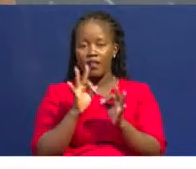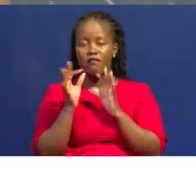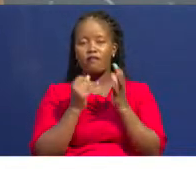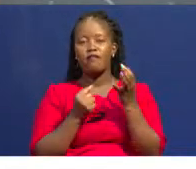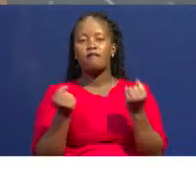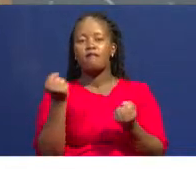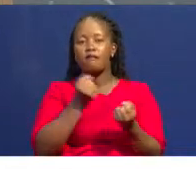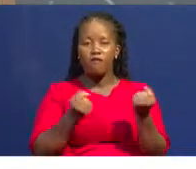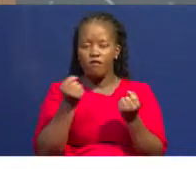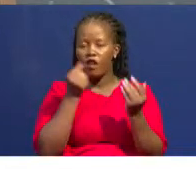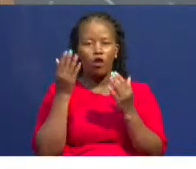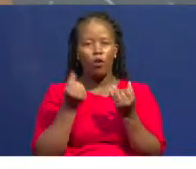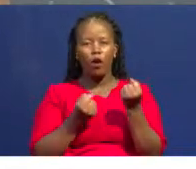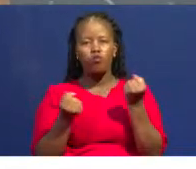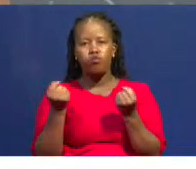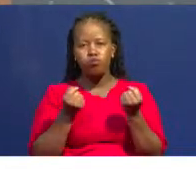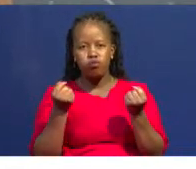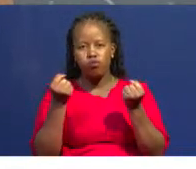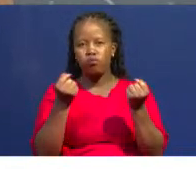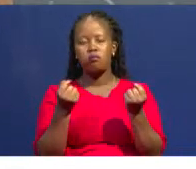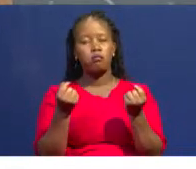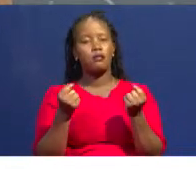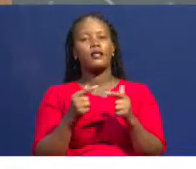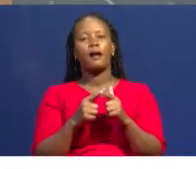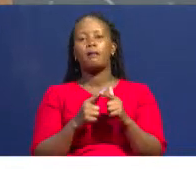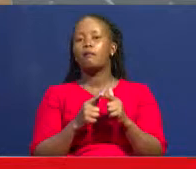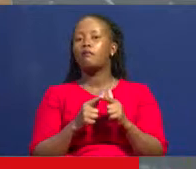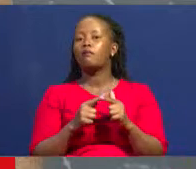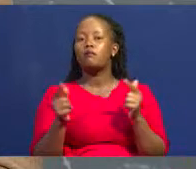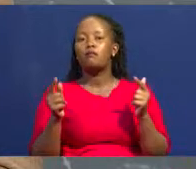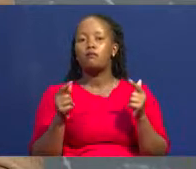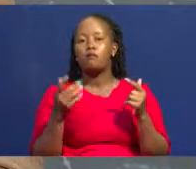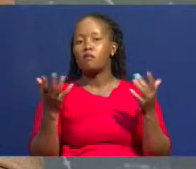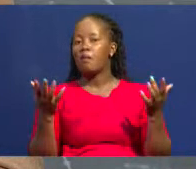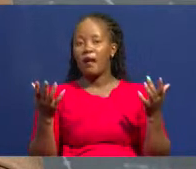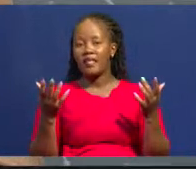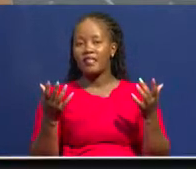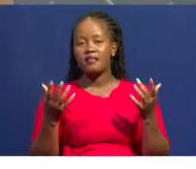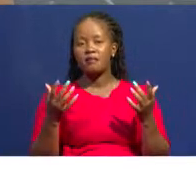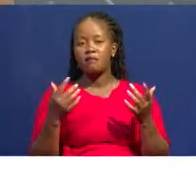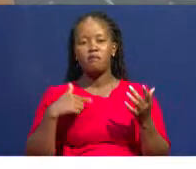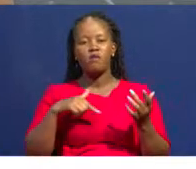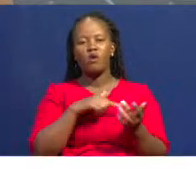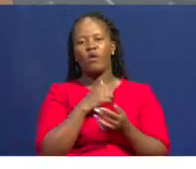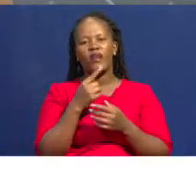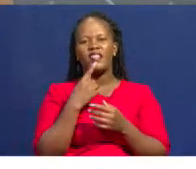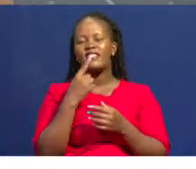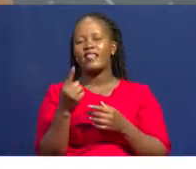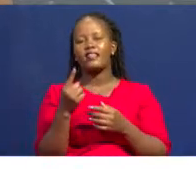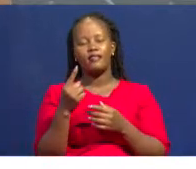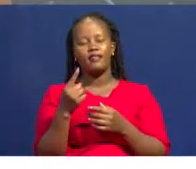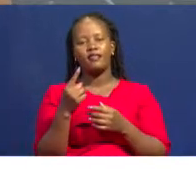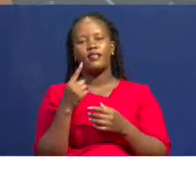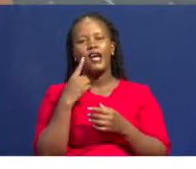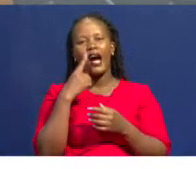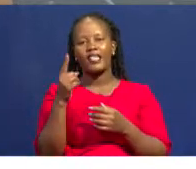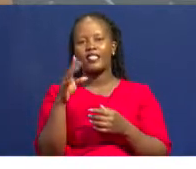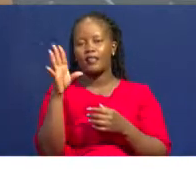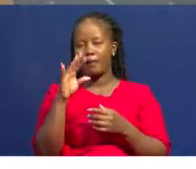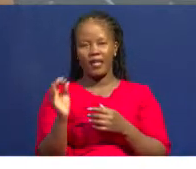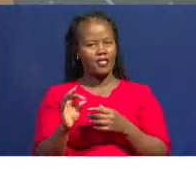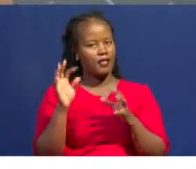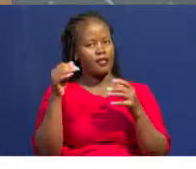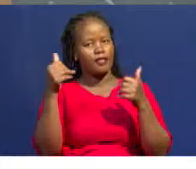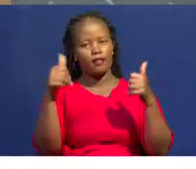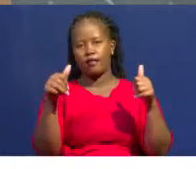their initial route. But we are not saying that we are 100%. And there are so